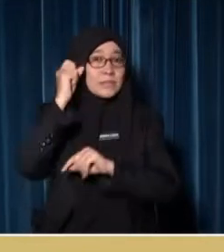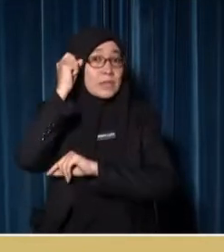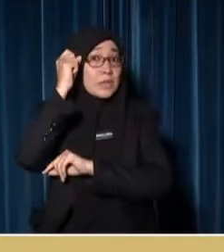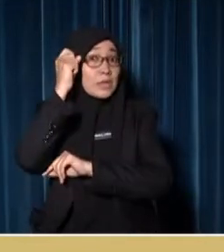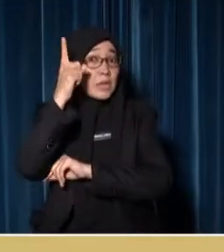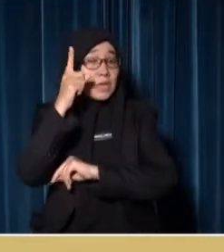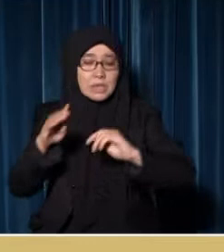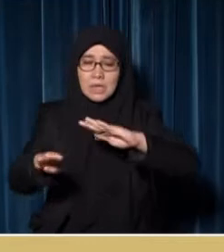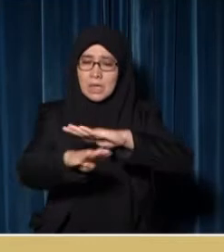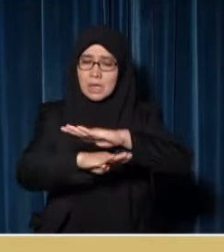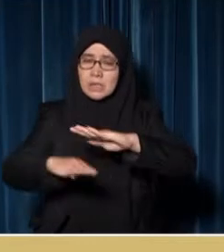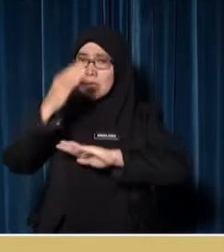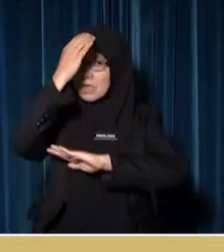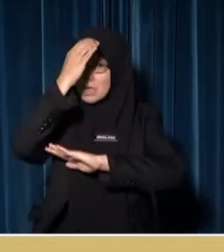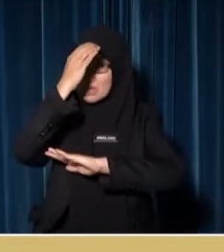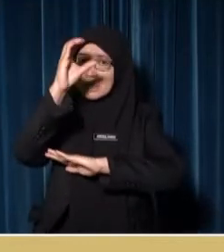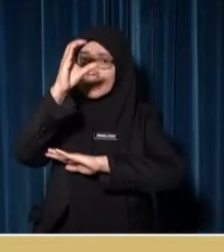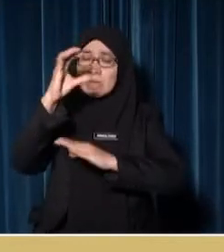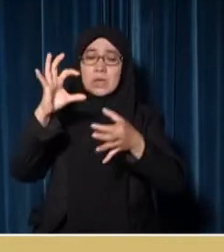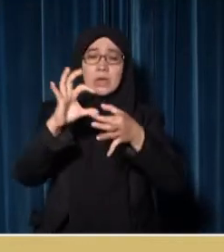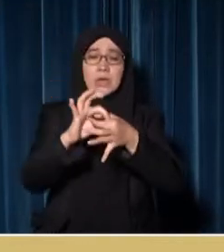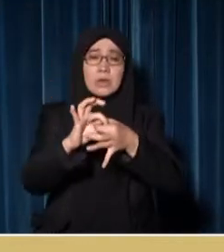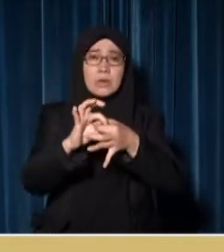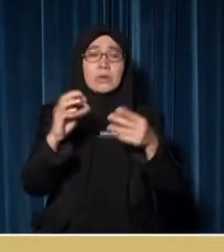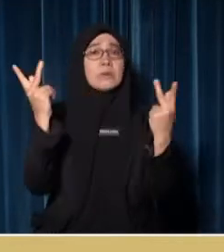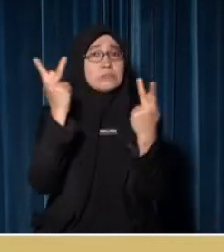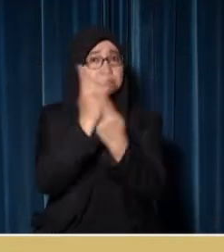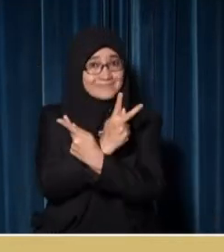understand the basic concept of multiplication,